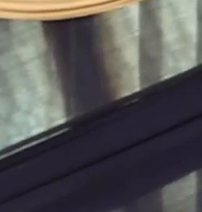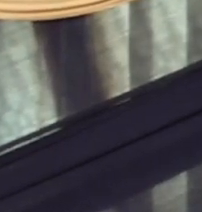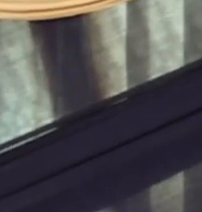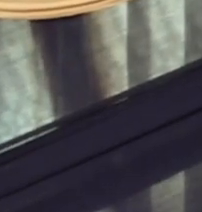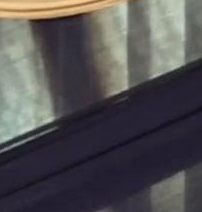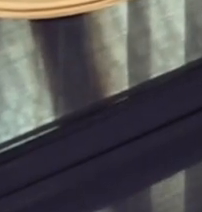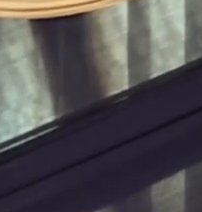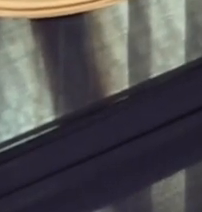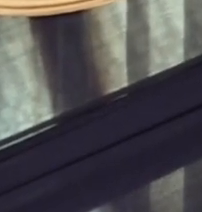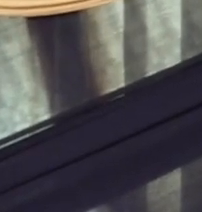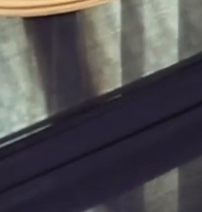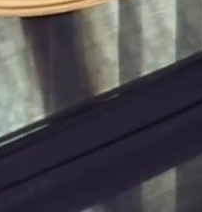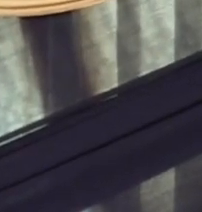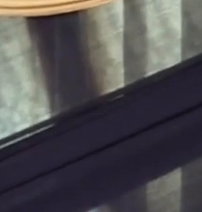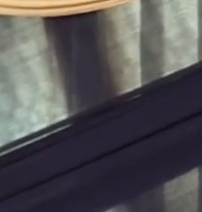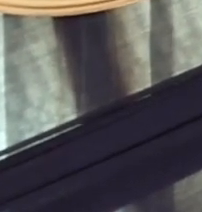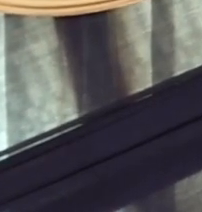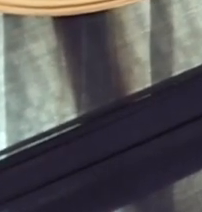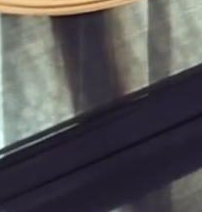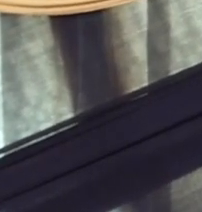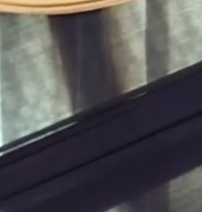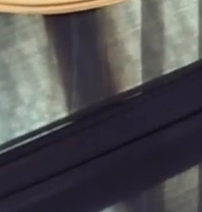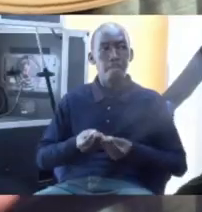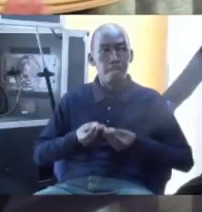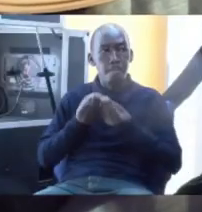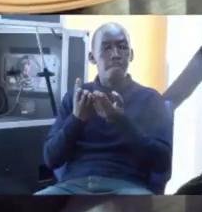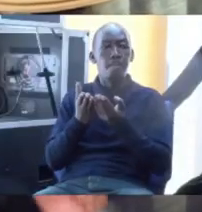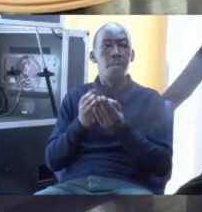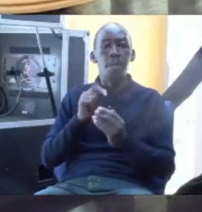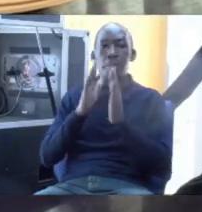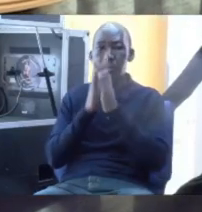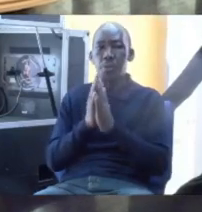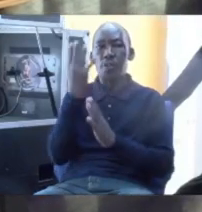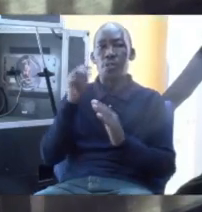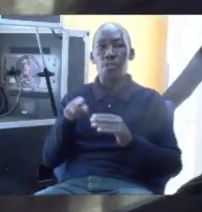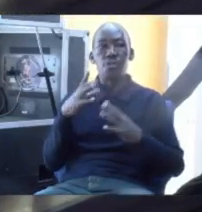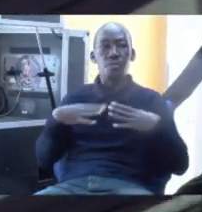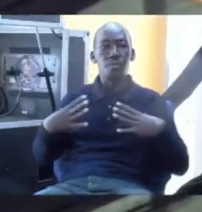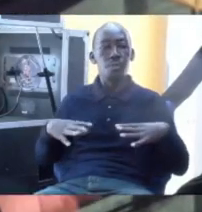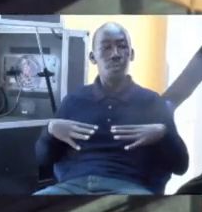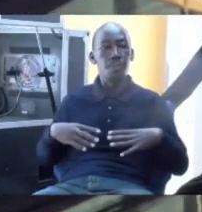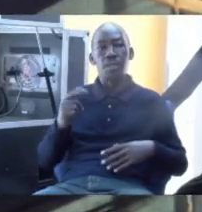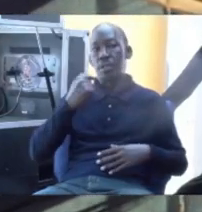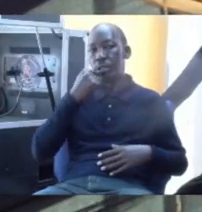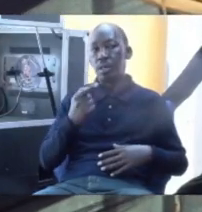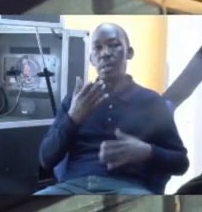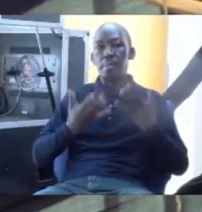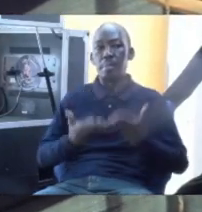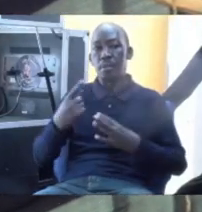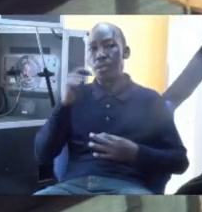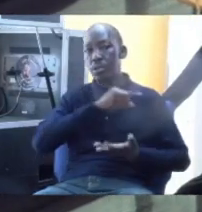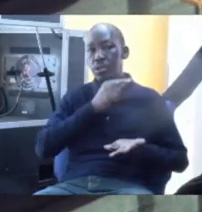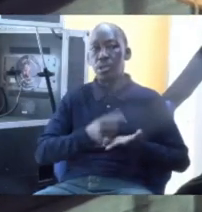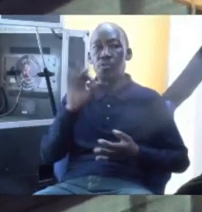he throws in this benediction, this prayer. And he's praying for them. And he says, may the grace of our